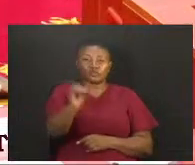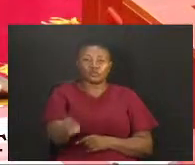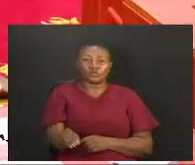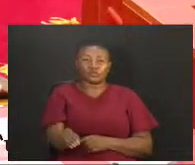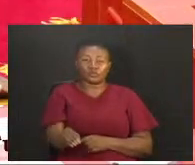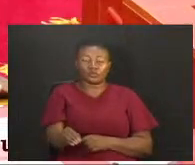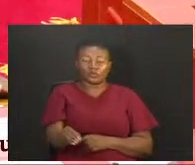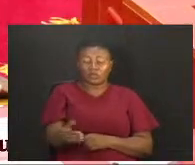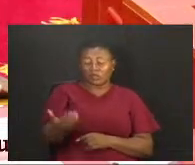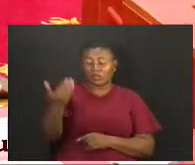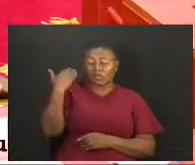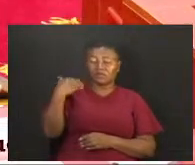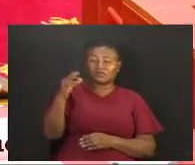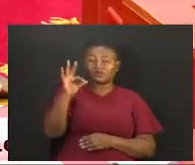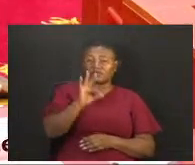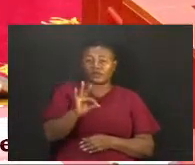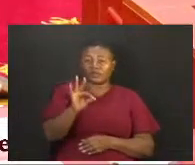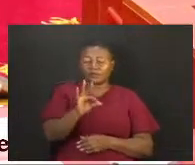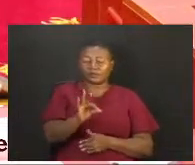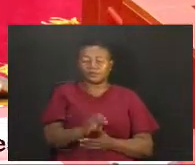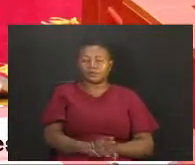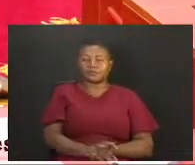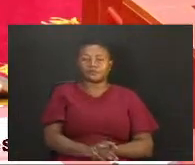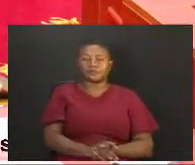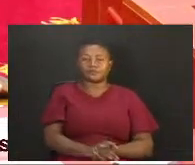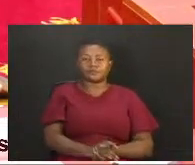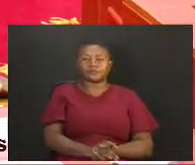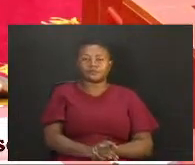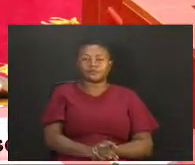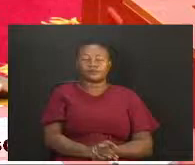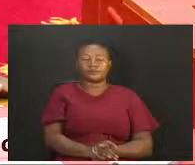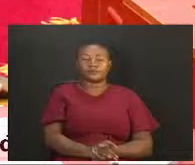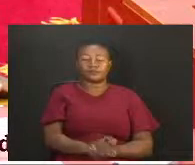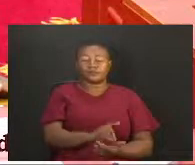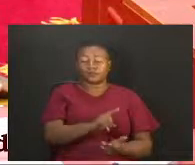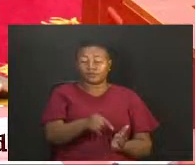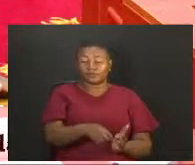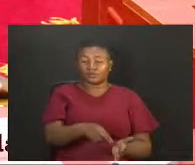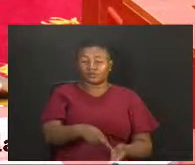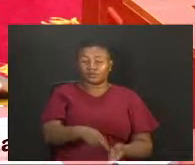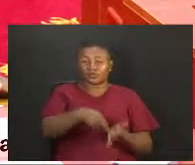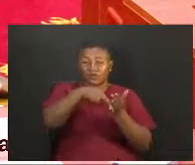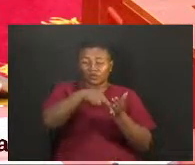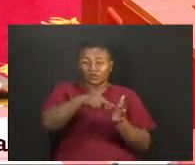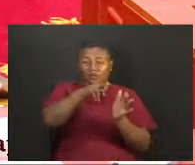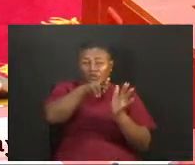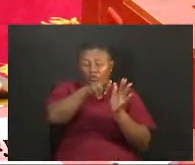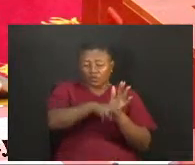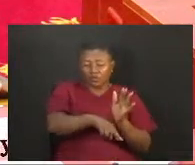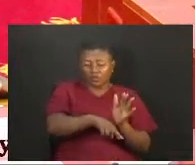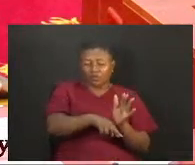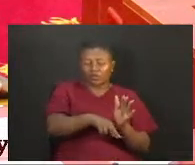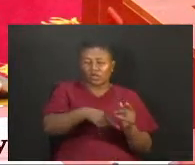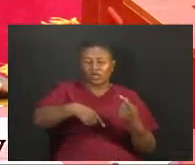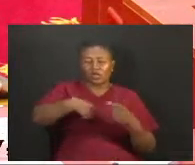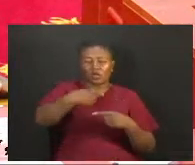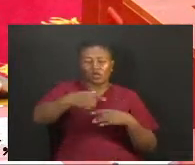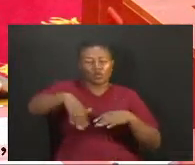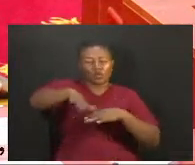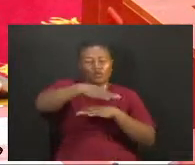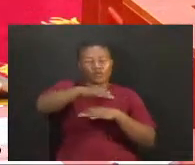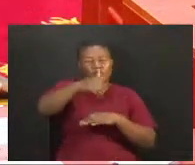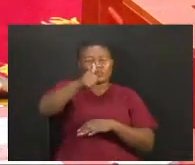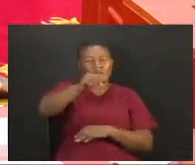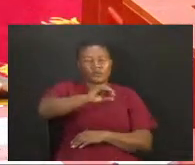last Friday. Mr. Speaker, this represents a reduction of over 10%. In